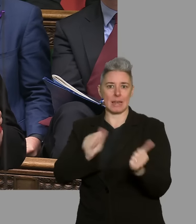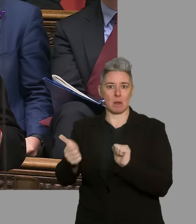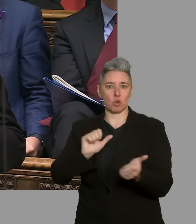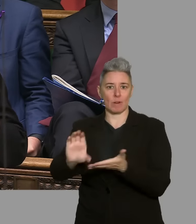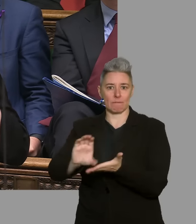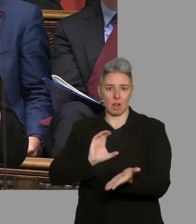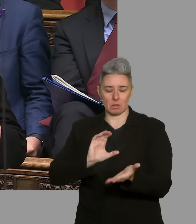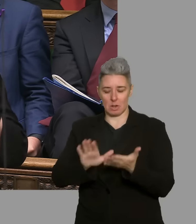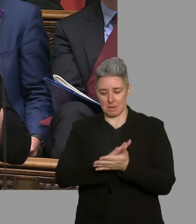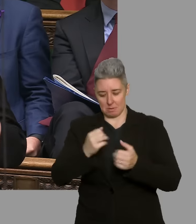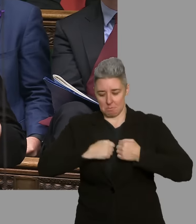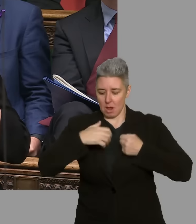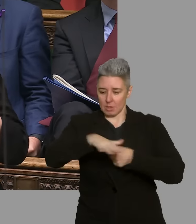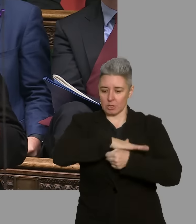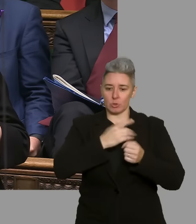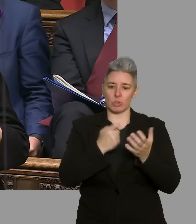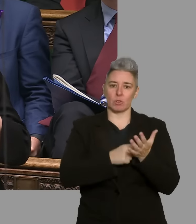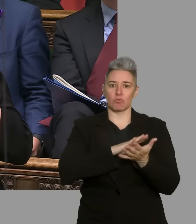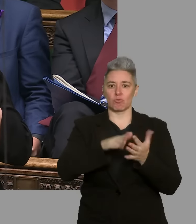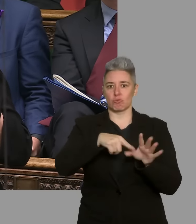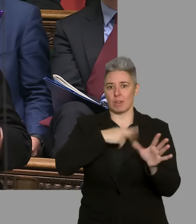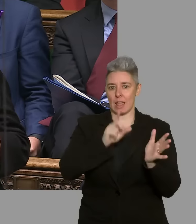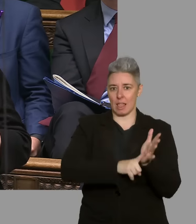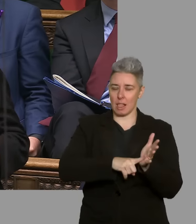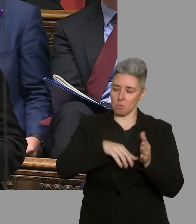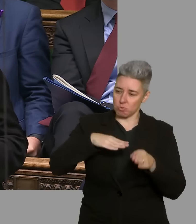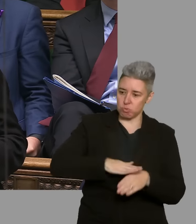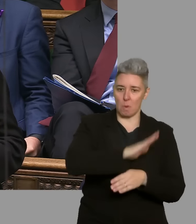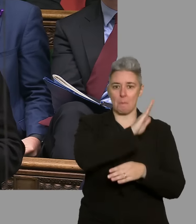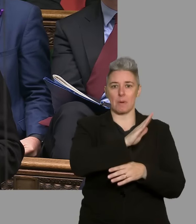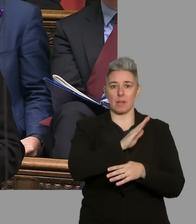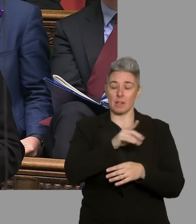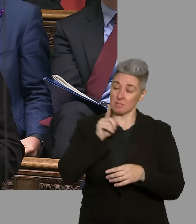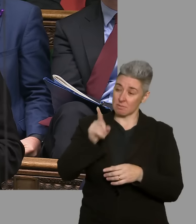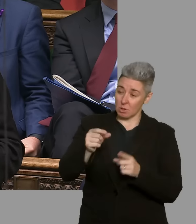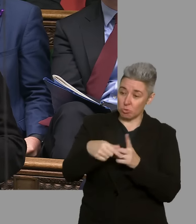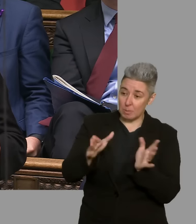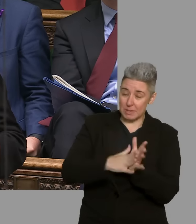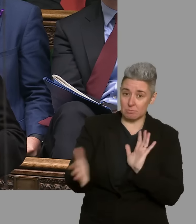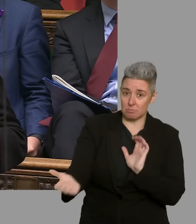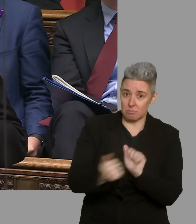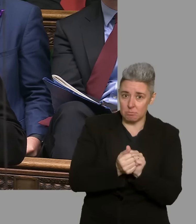working together can we restore pride in our Welsh seaside towns?